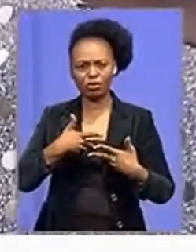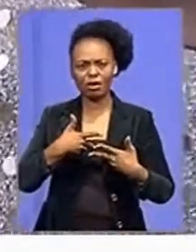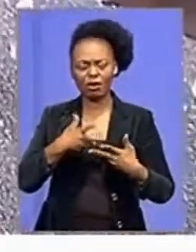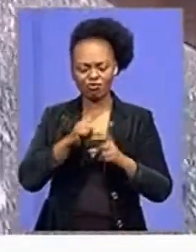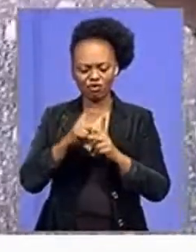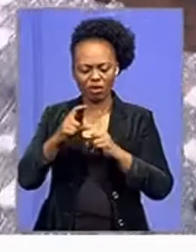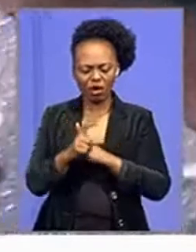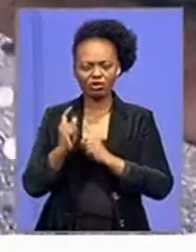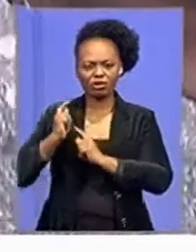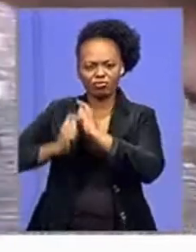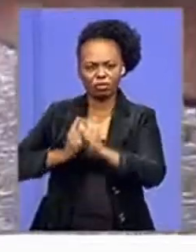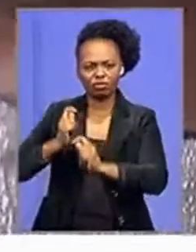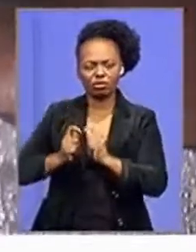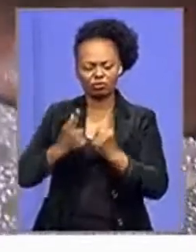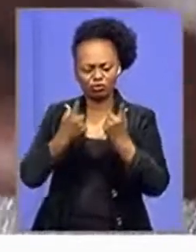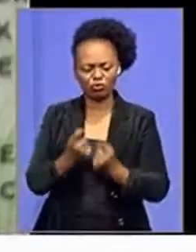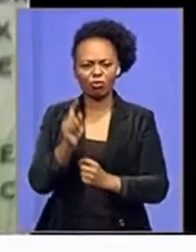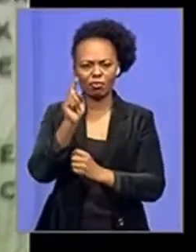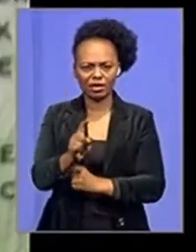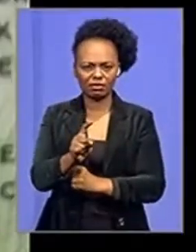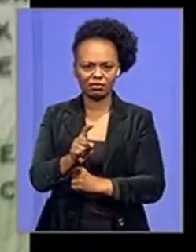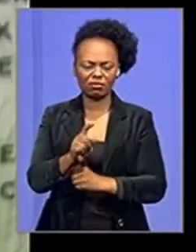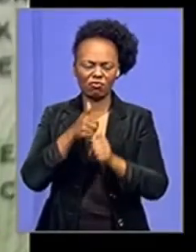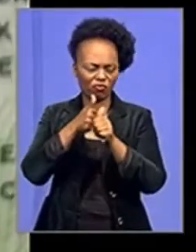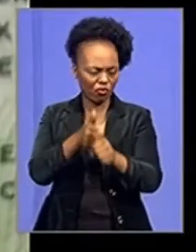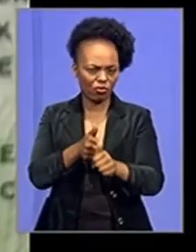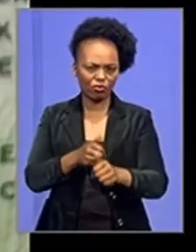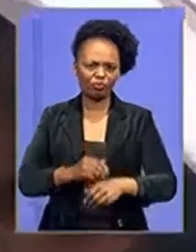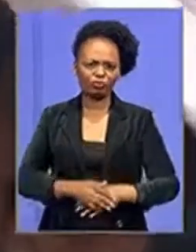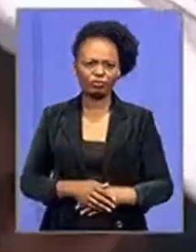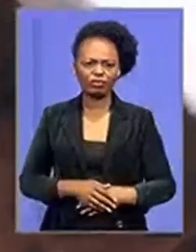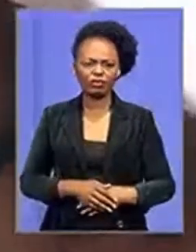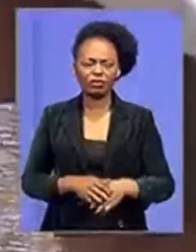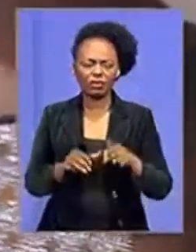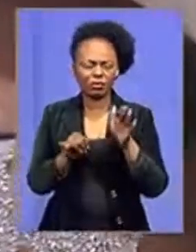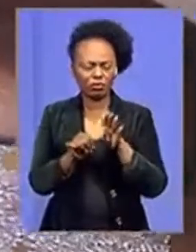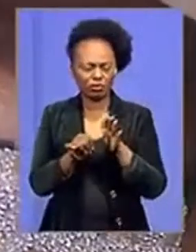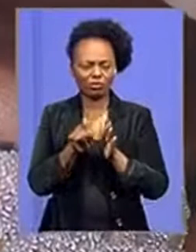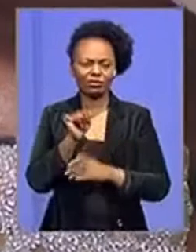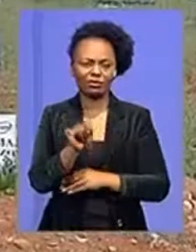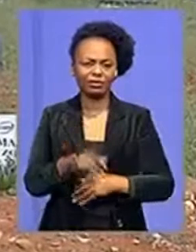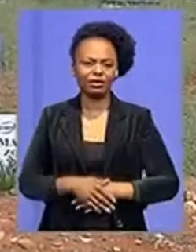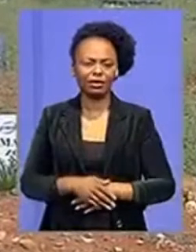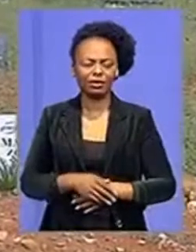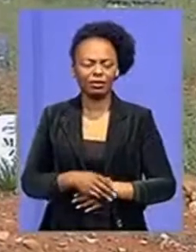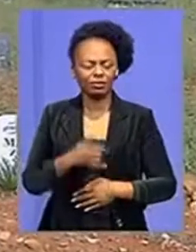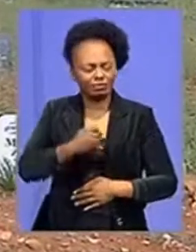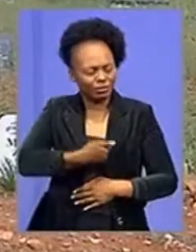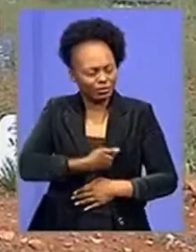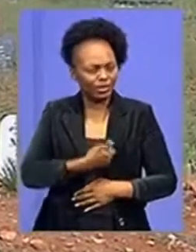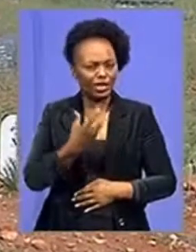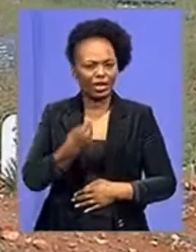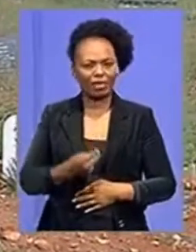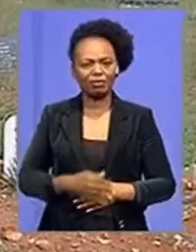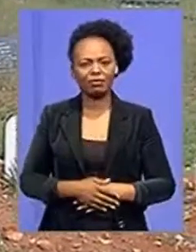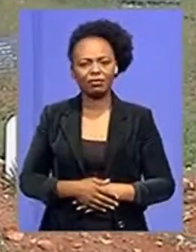dilo tsa ma Afrika ntho tsa setso ke bile ka utlwa botlhoko ga gore re dule botlhoko ga gore ba re tiragalo ye e